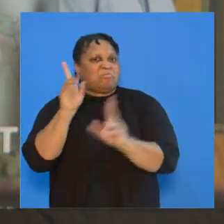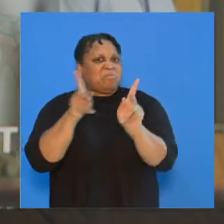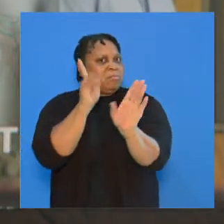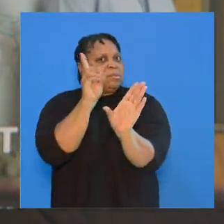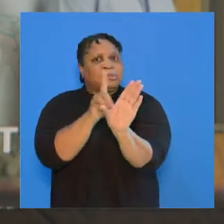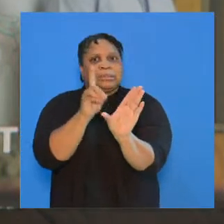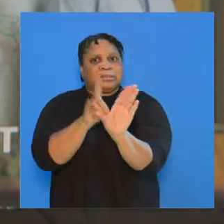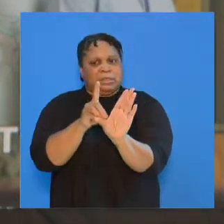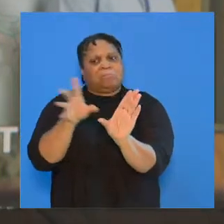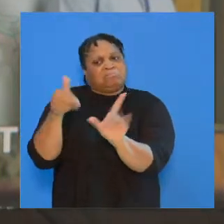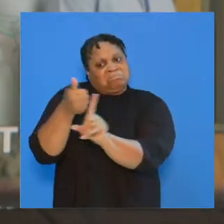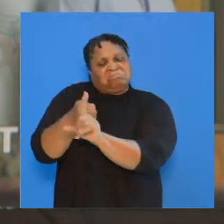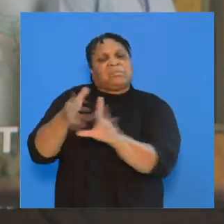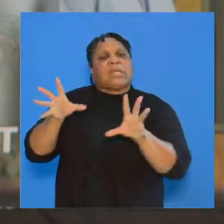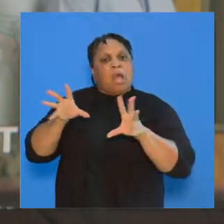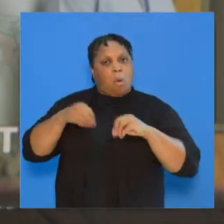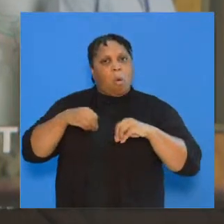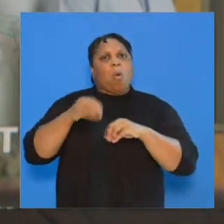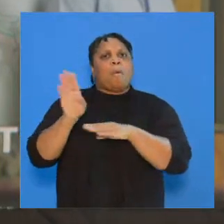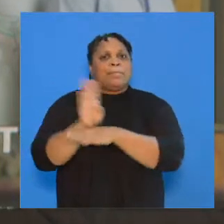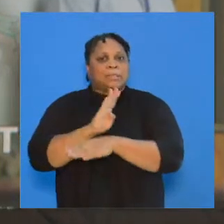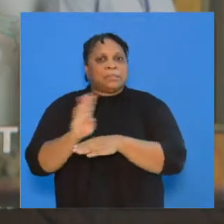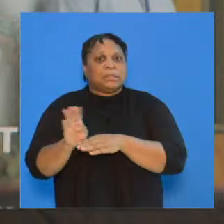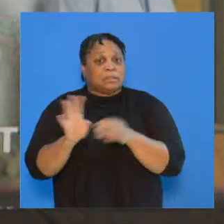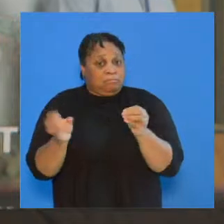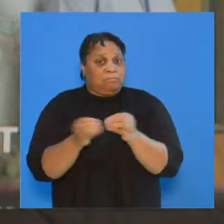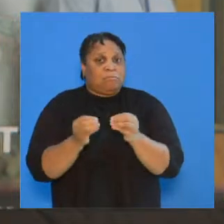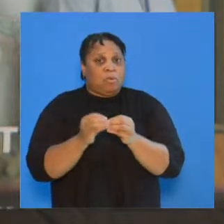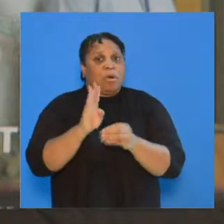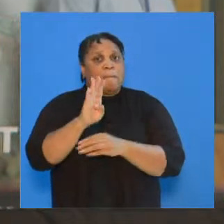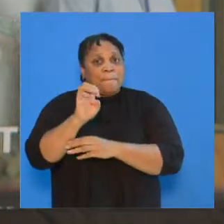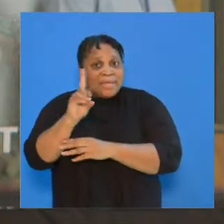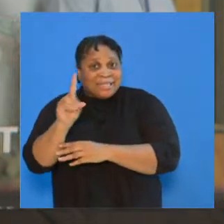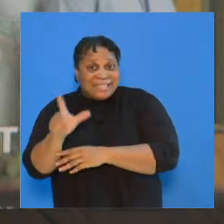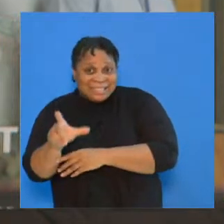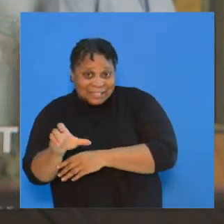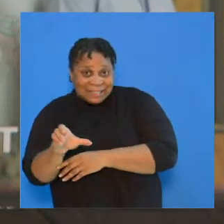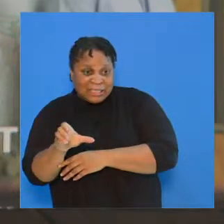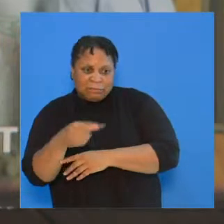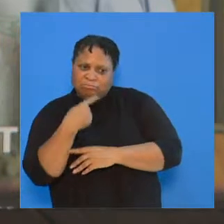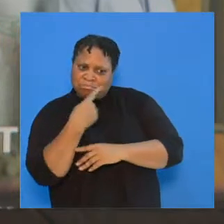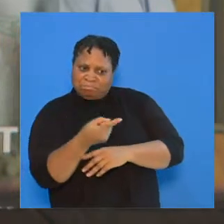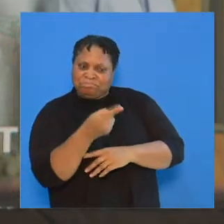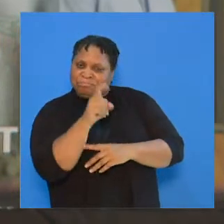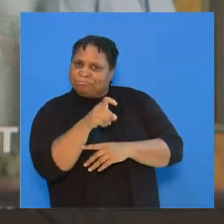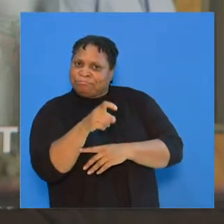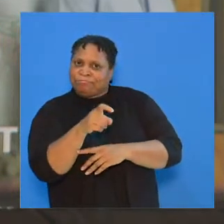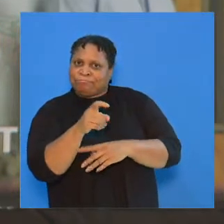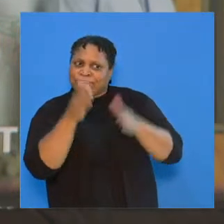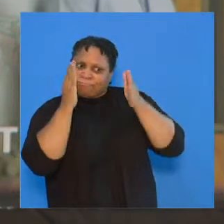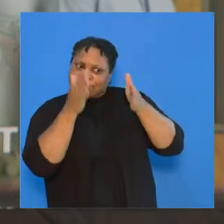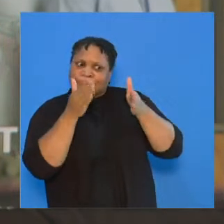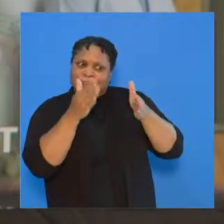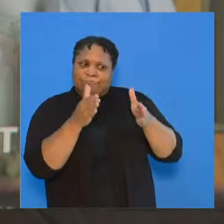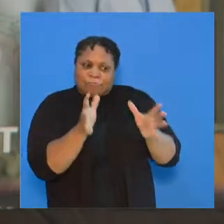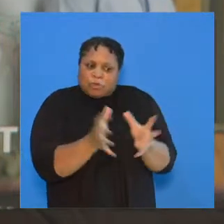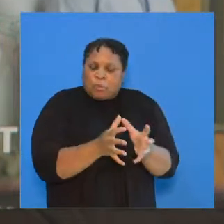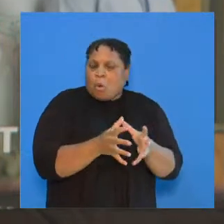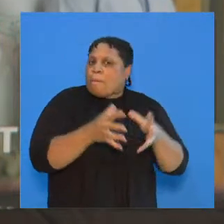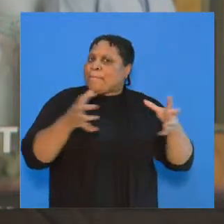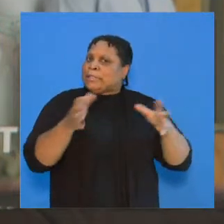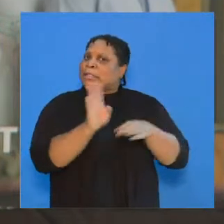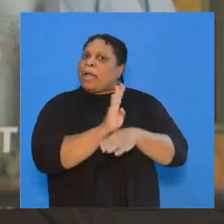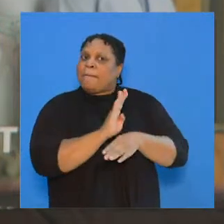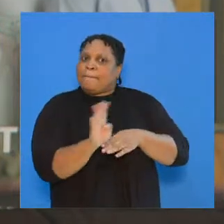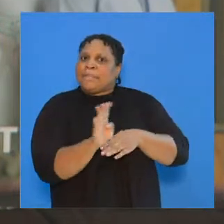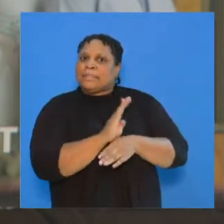own businesses. Furthermore, the BEDC was tasked with providing guidance to small and medium-sized business on the process